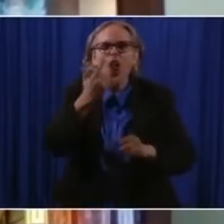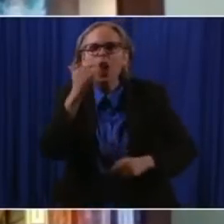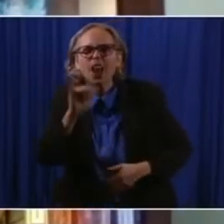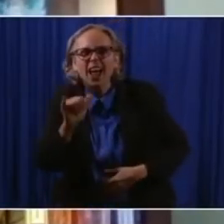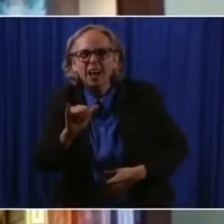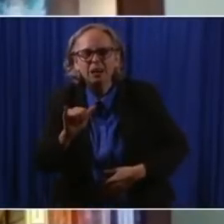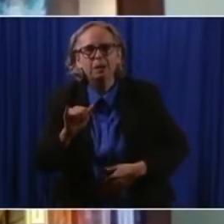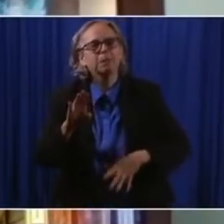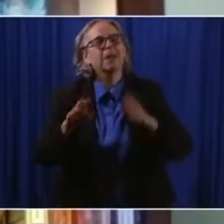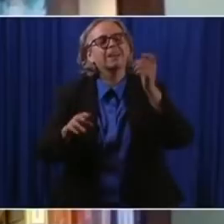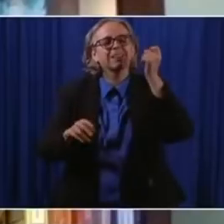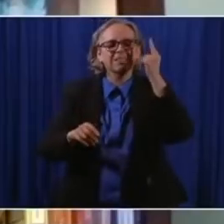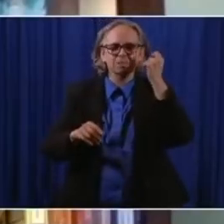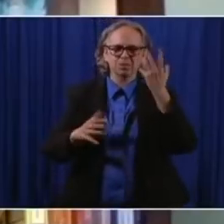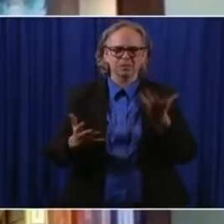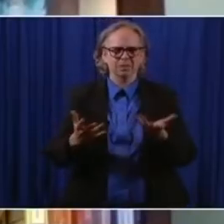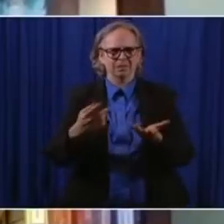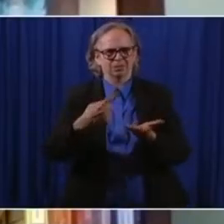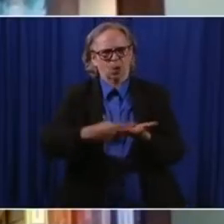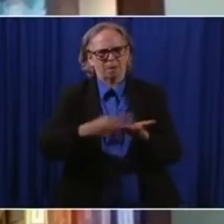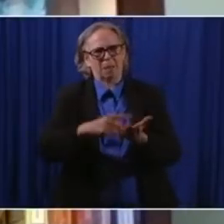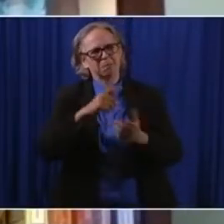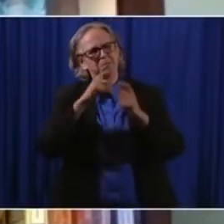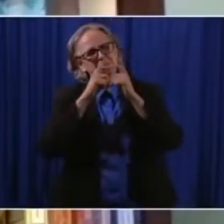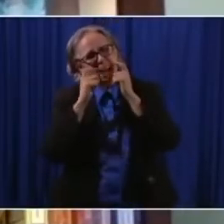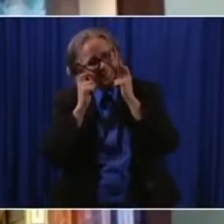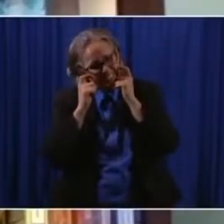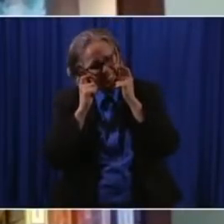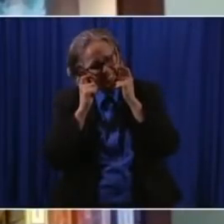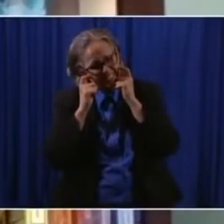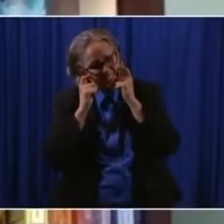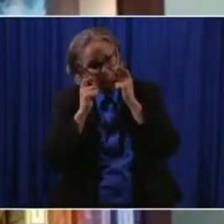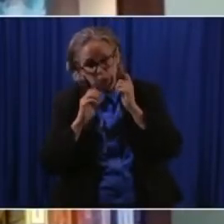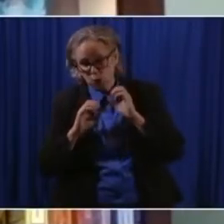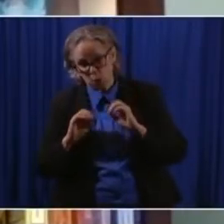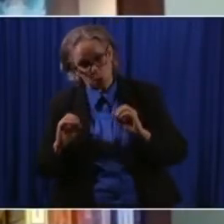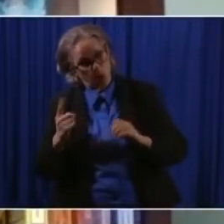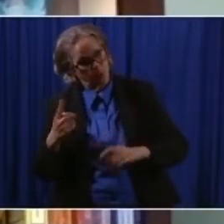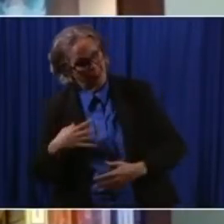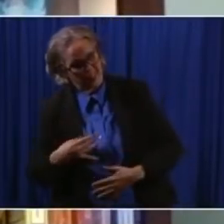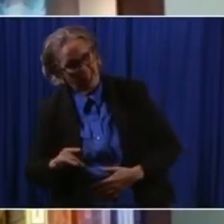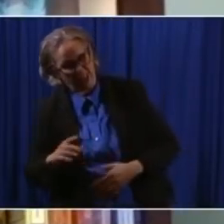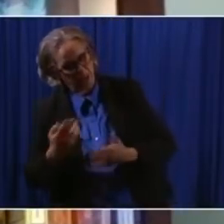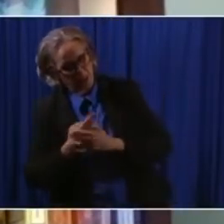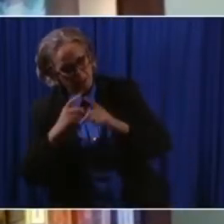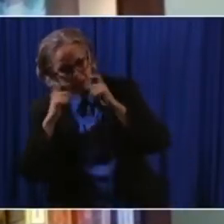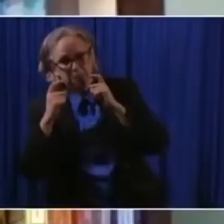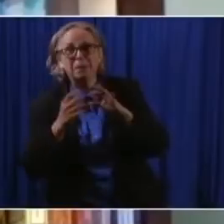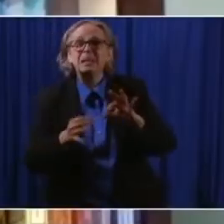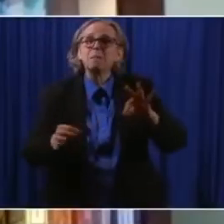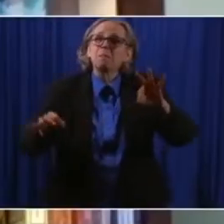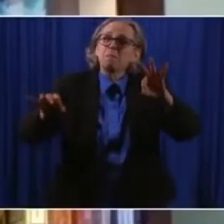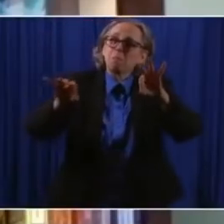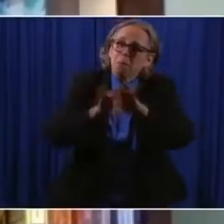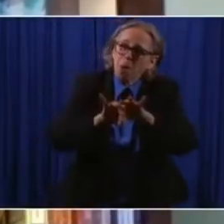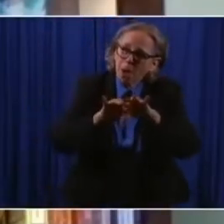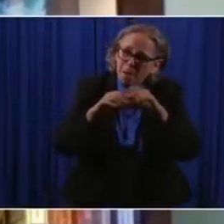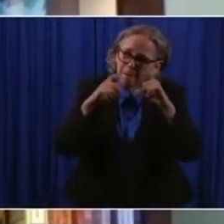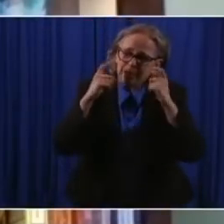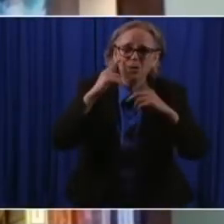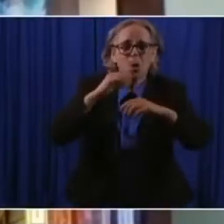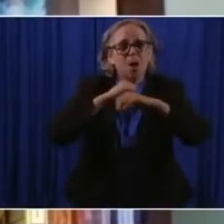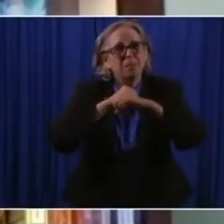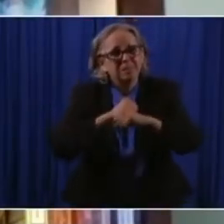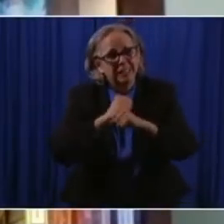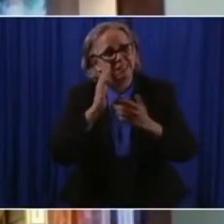the masks, right? No one's excited about the masks, but it's going to help our communities and it's going to help our kids stay